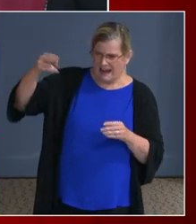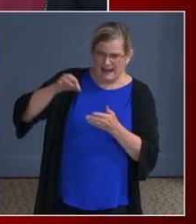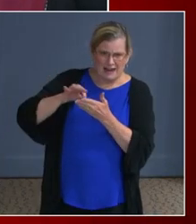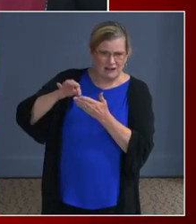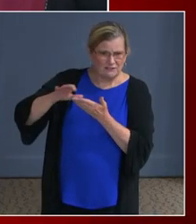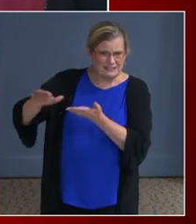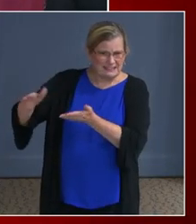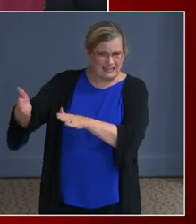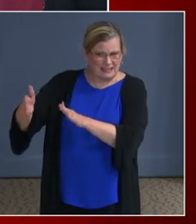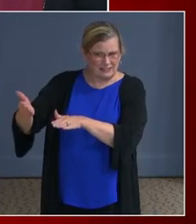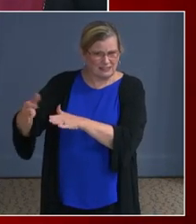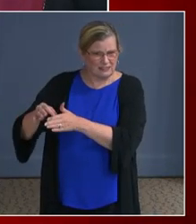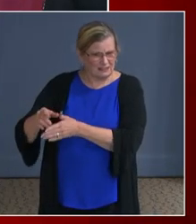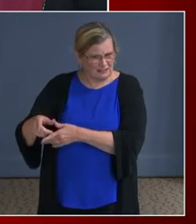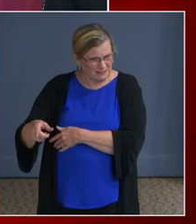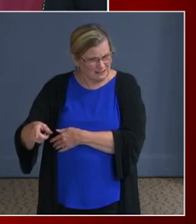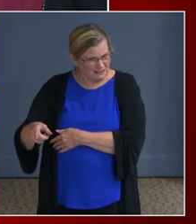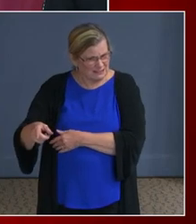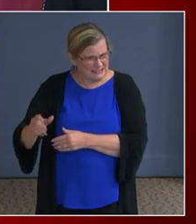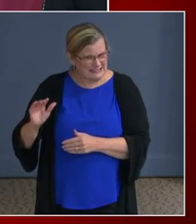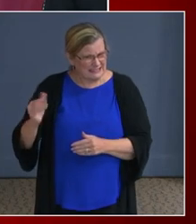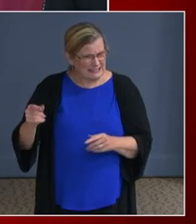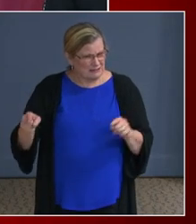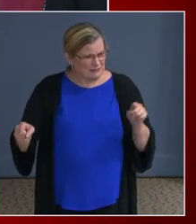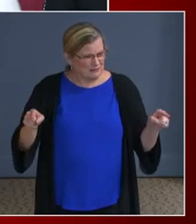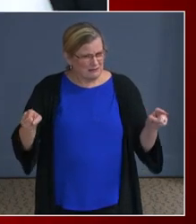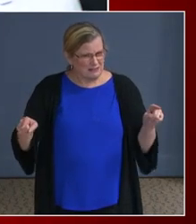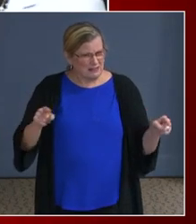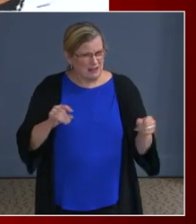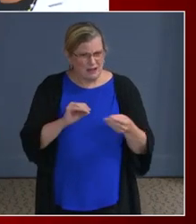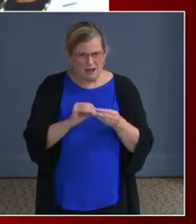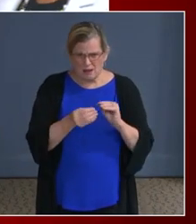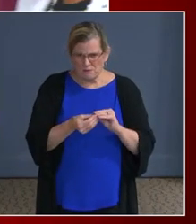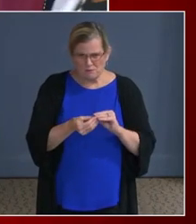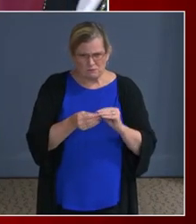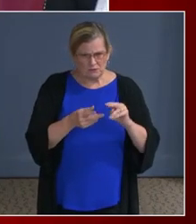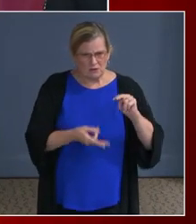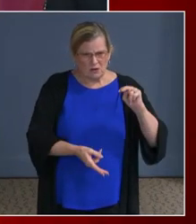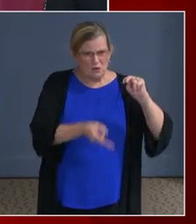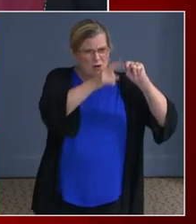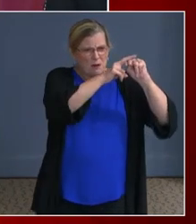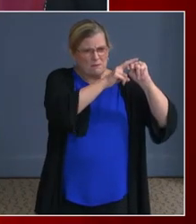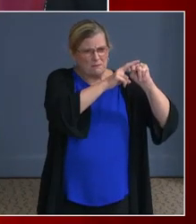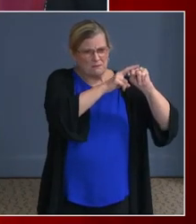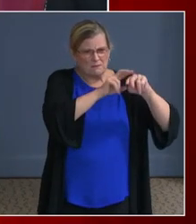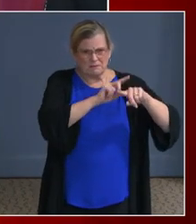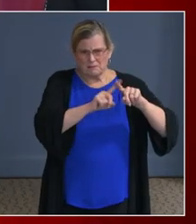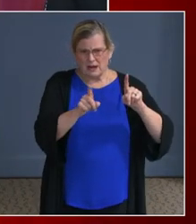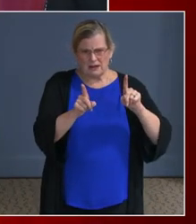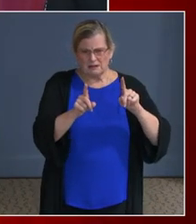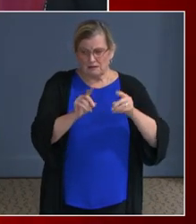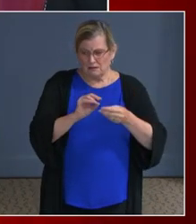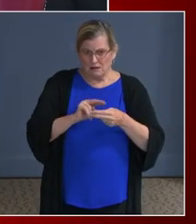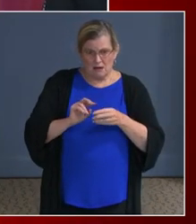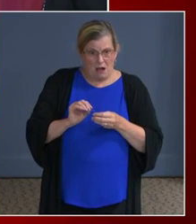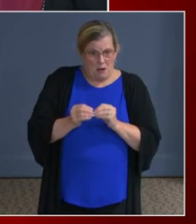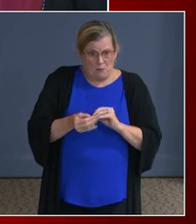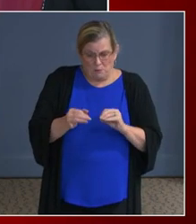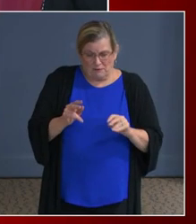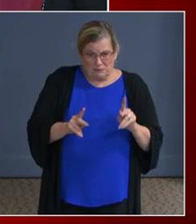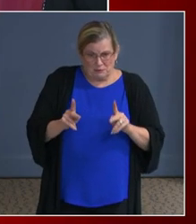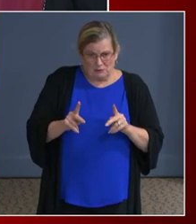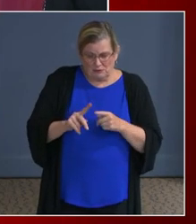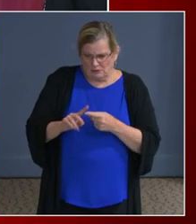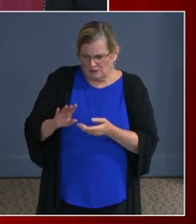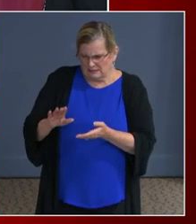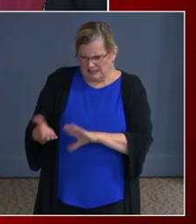The numbers are going up, but it seems like the number of people dying in that universe is going down. Is it because of better care? Is